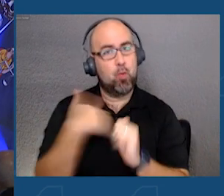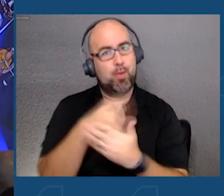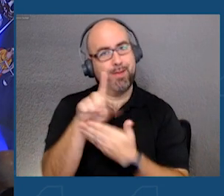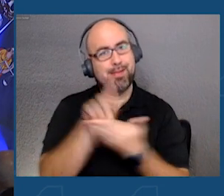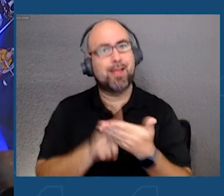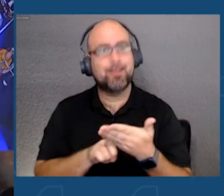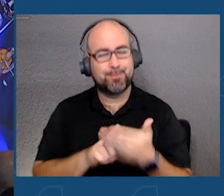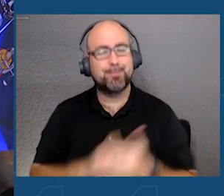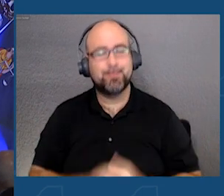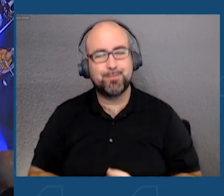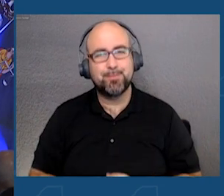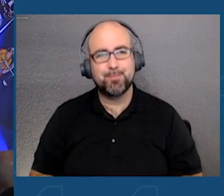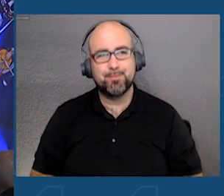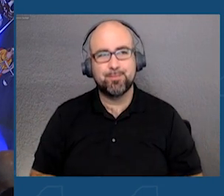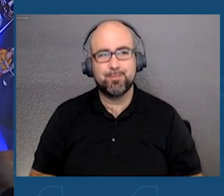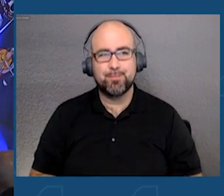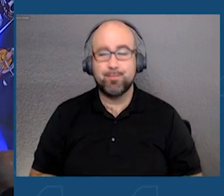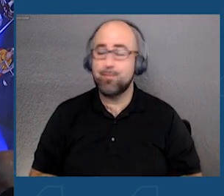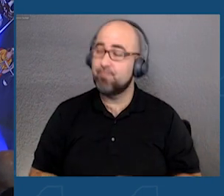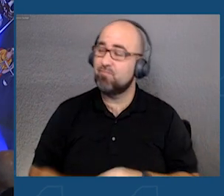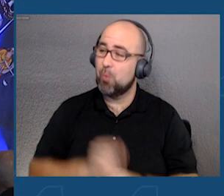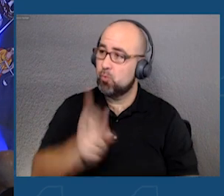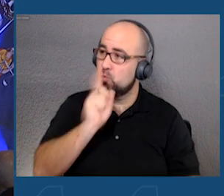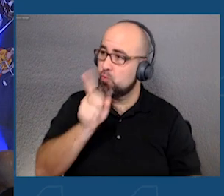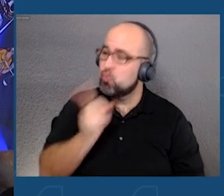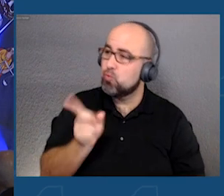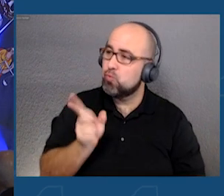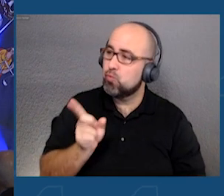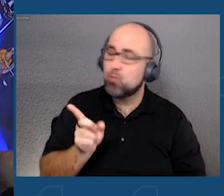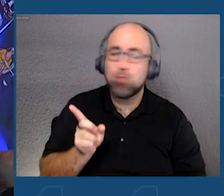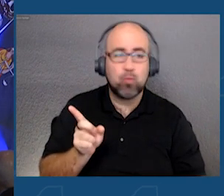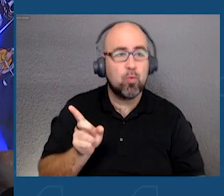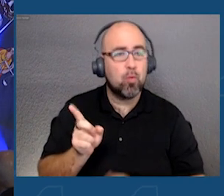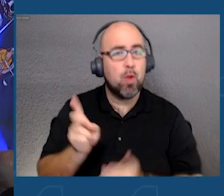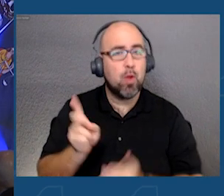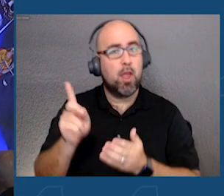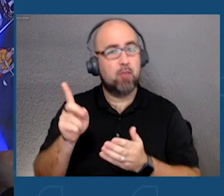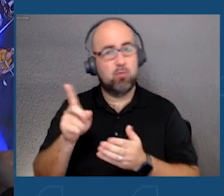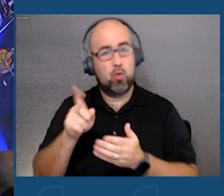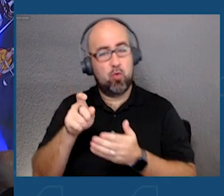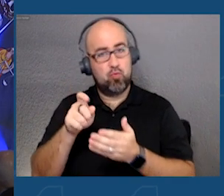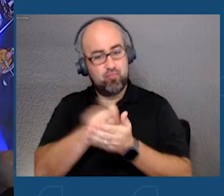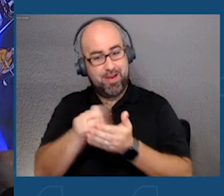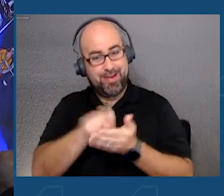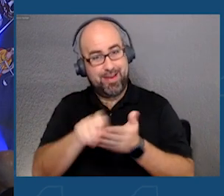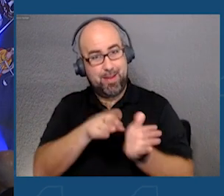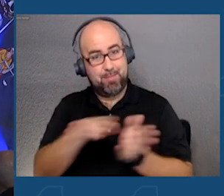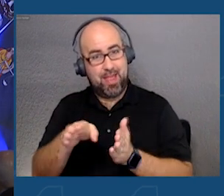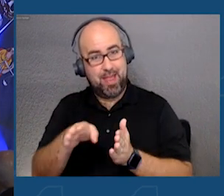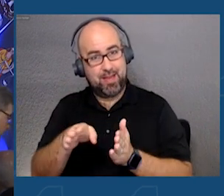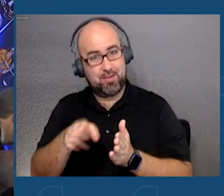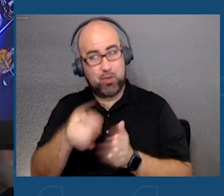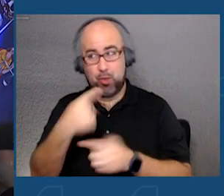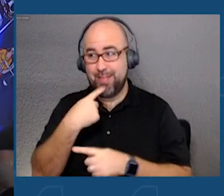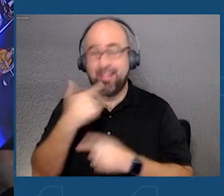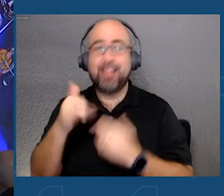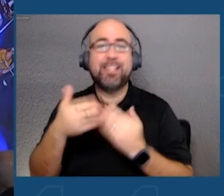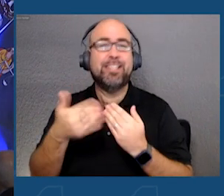That's so true. And writing a plan, as you stated, is the easy part.